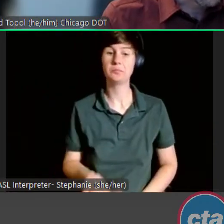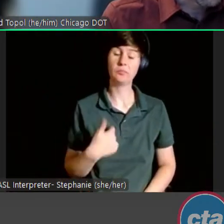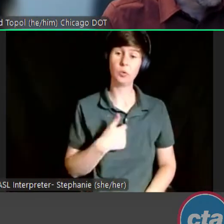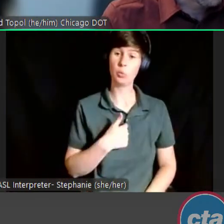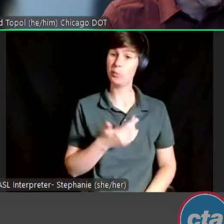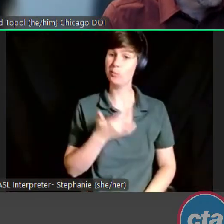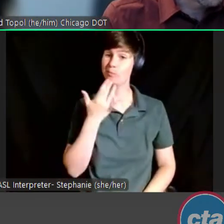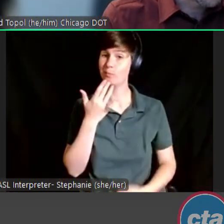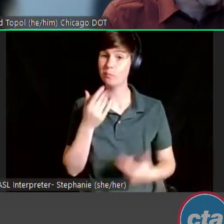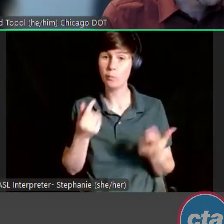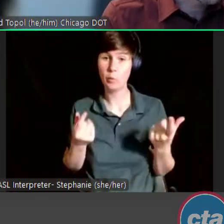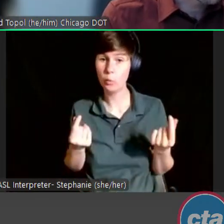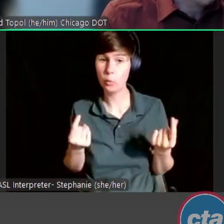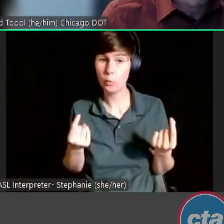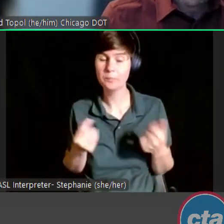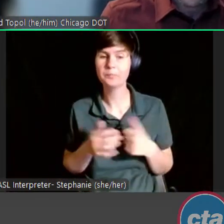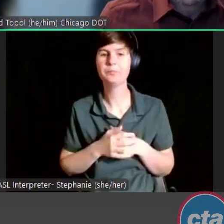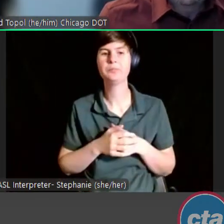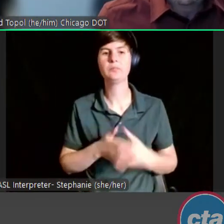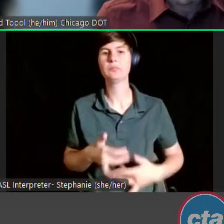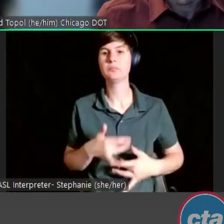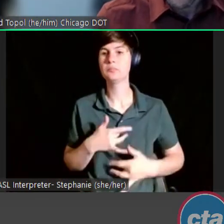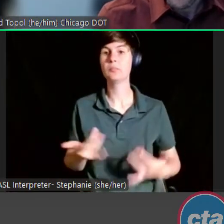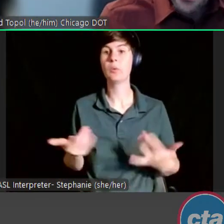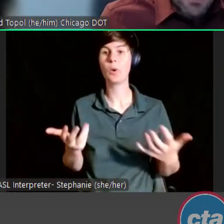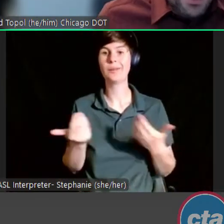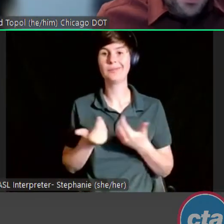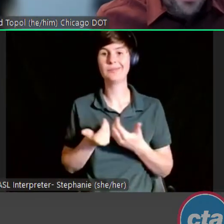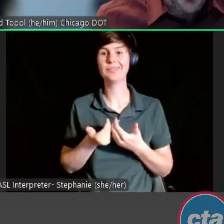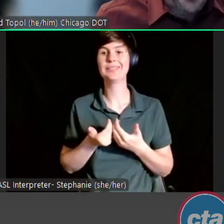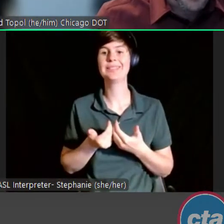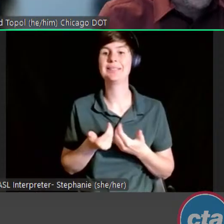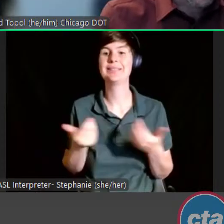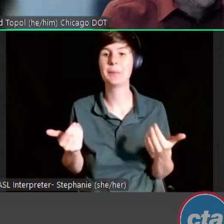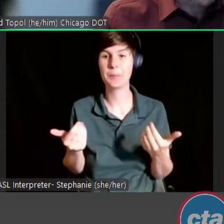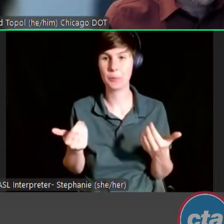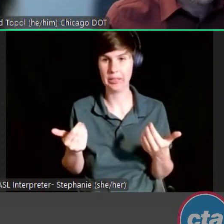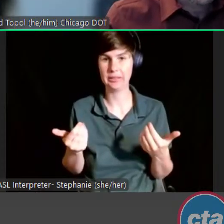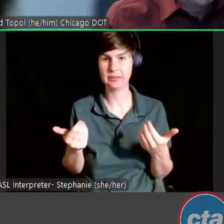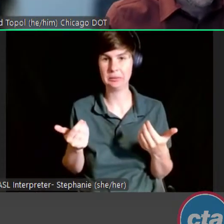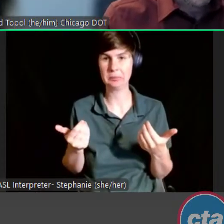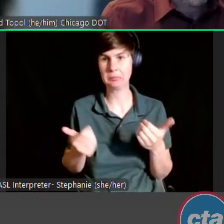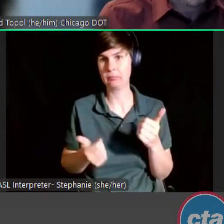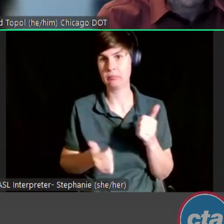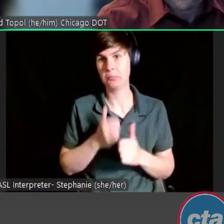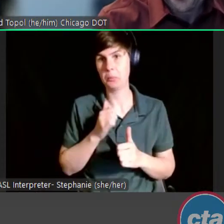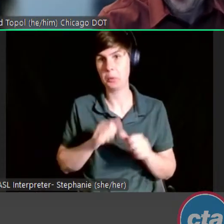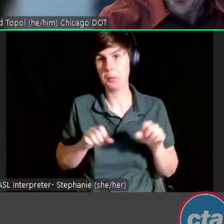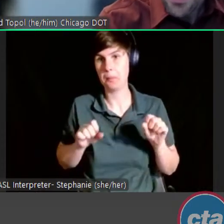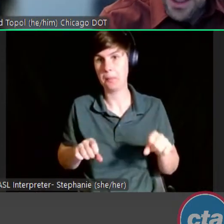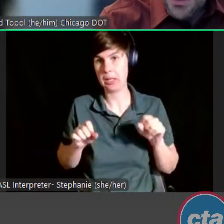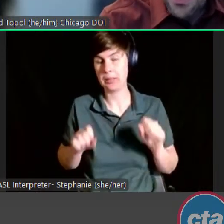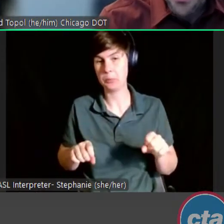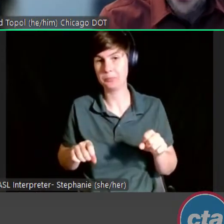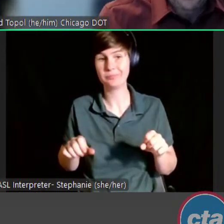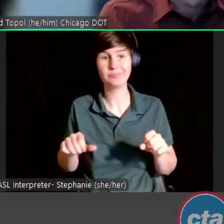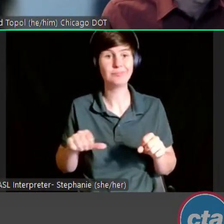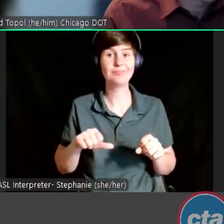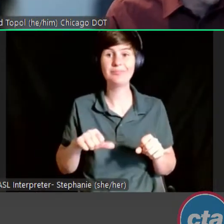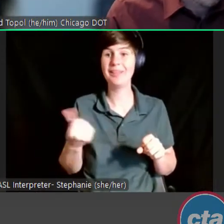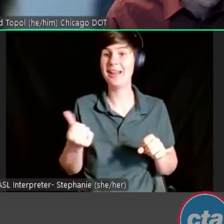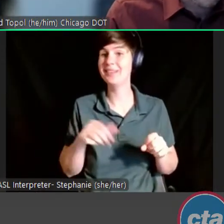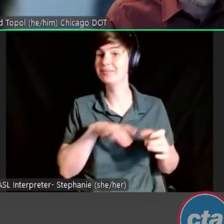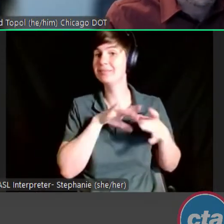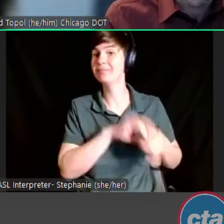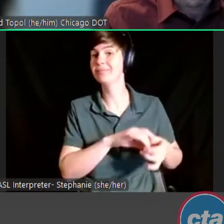design generally is to separate modes as much as possible, specifically anything with vehicular interactions.